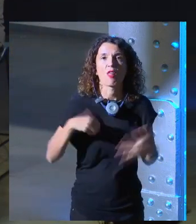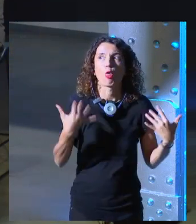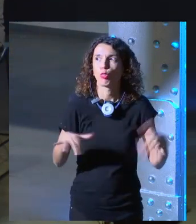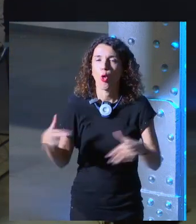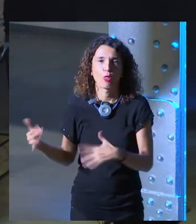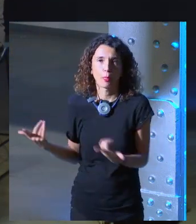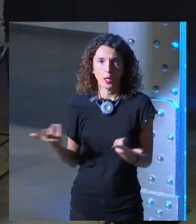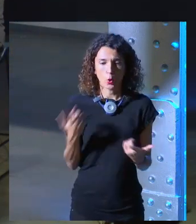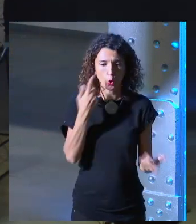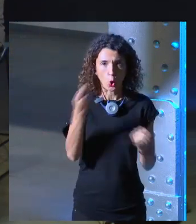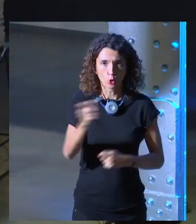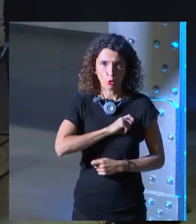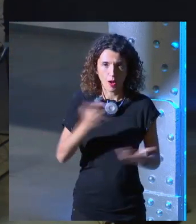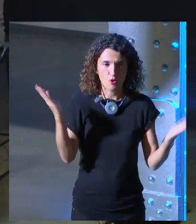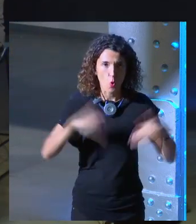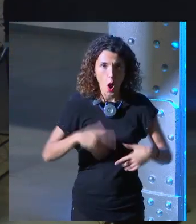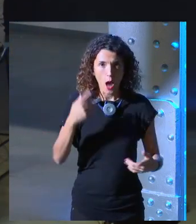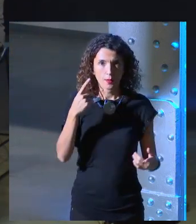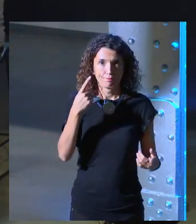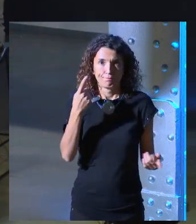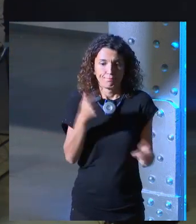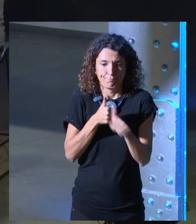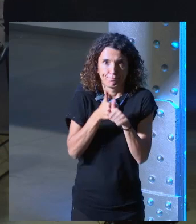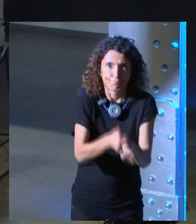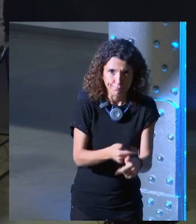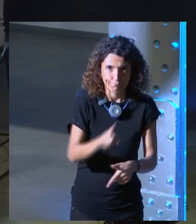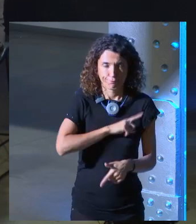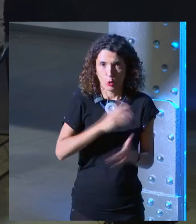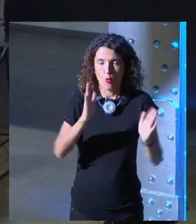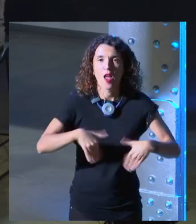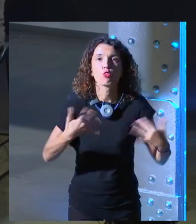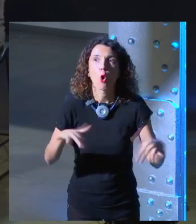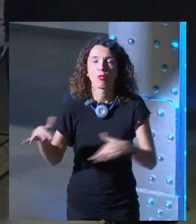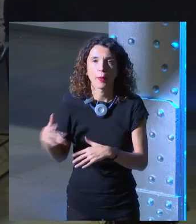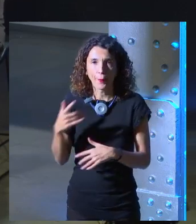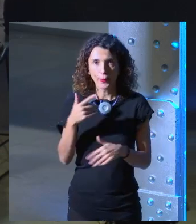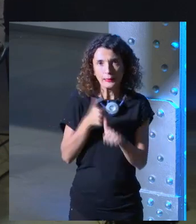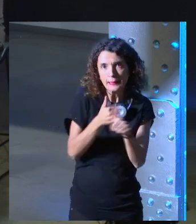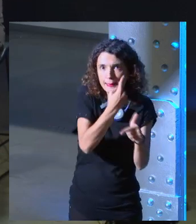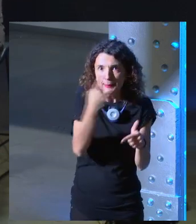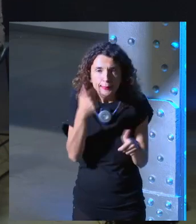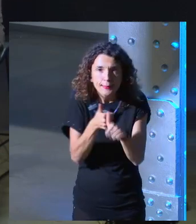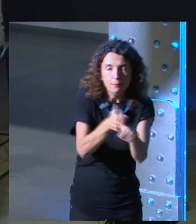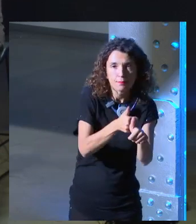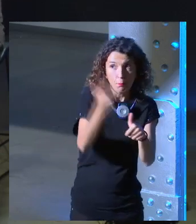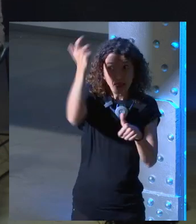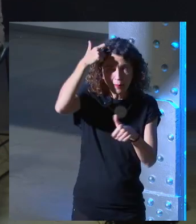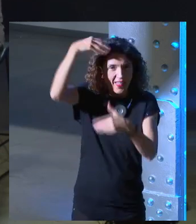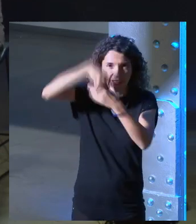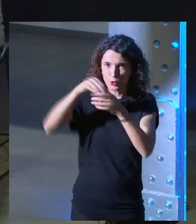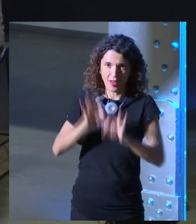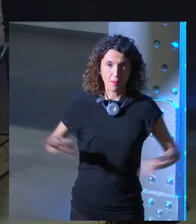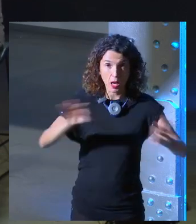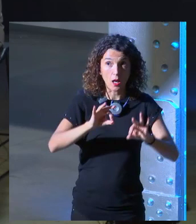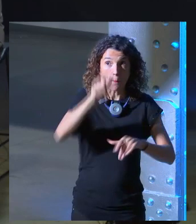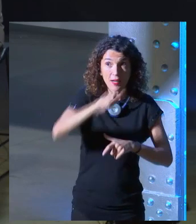controlled, advertised, bought or sold? Only in your head. Nobody can get inside your head if you